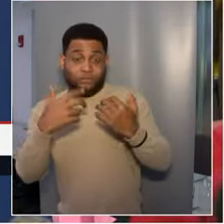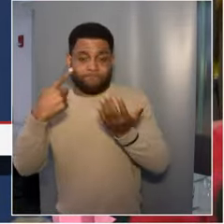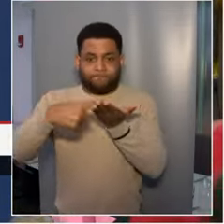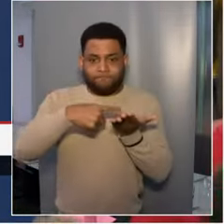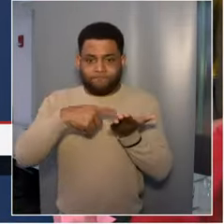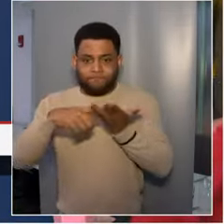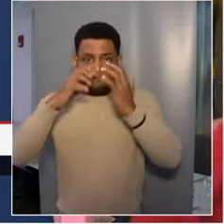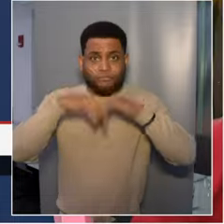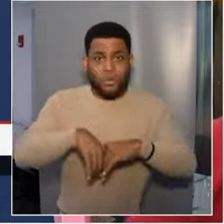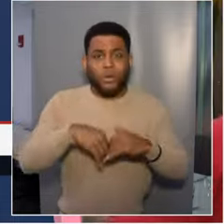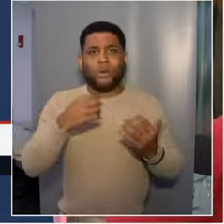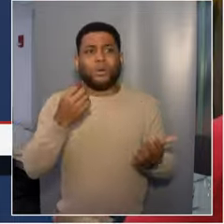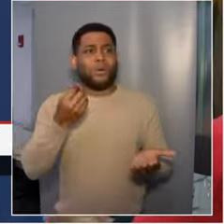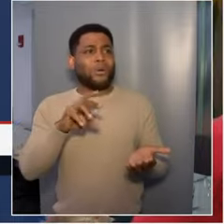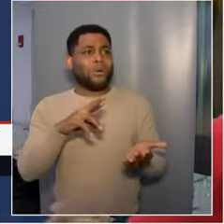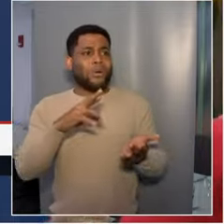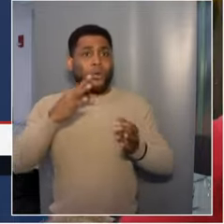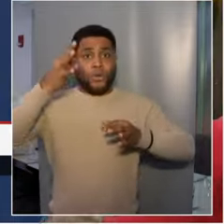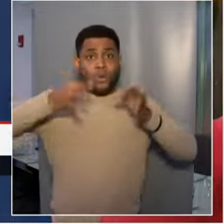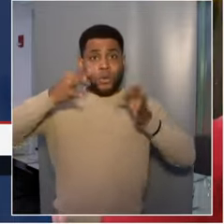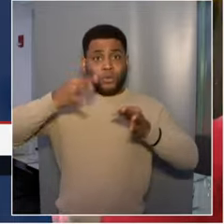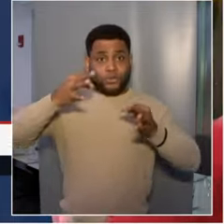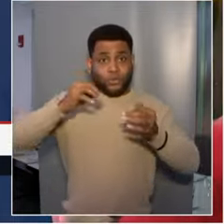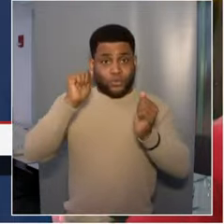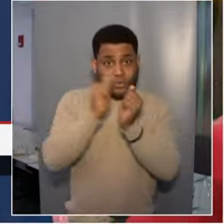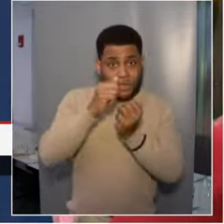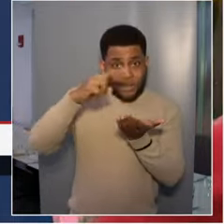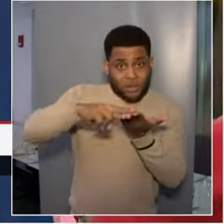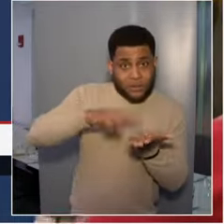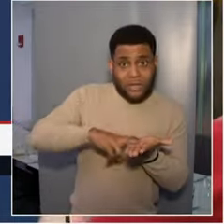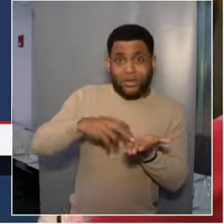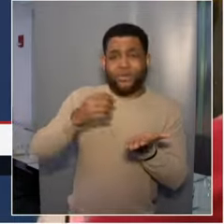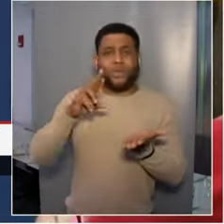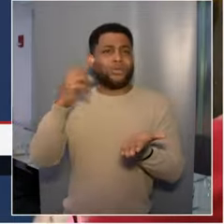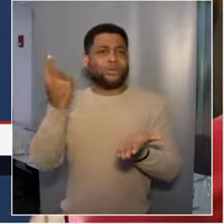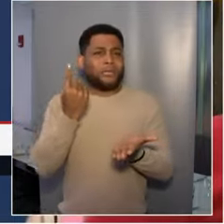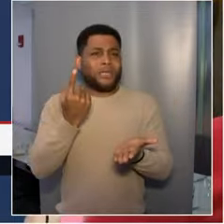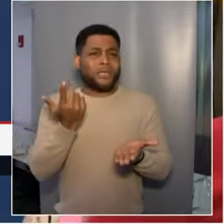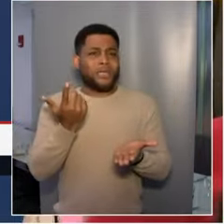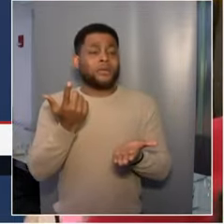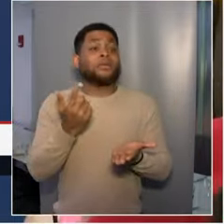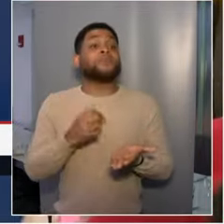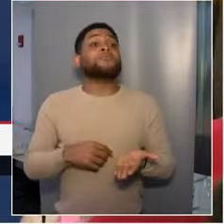the lease? The Attorney General, you mean our Attorney General? I'll